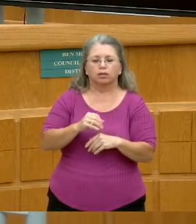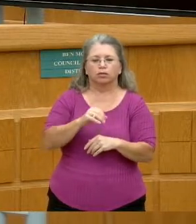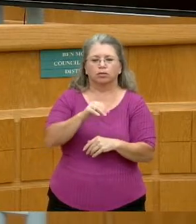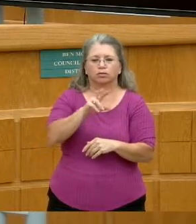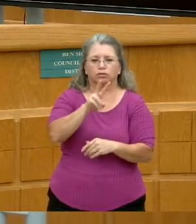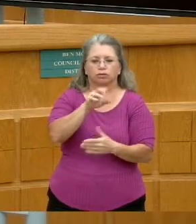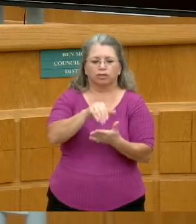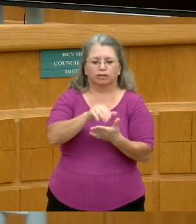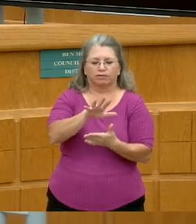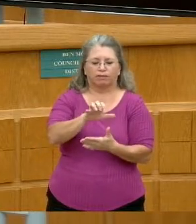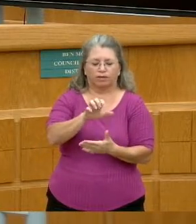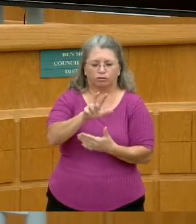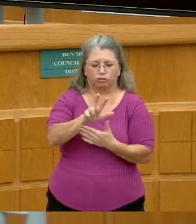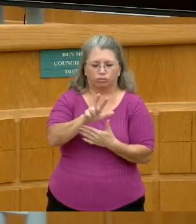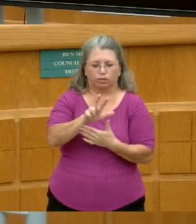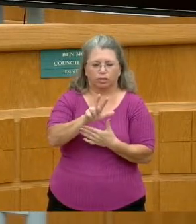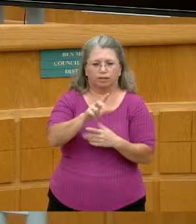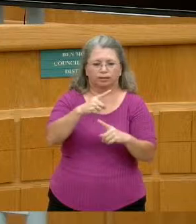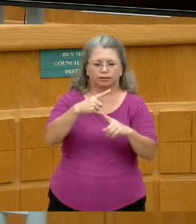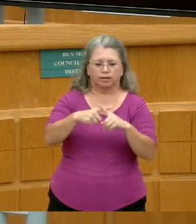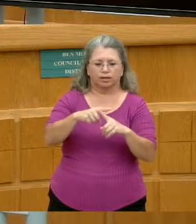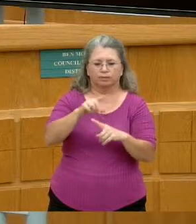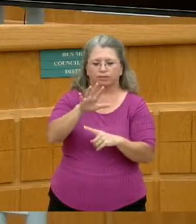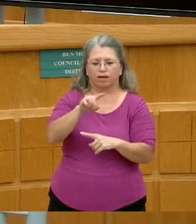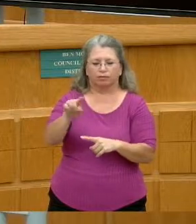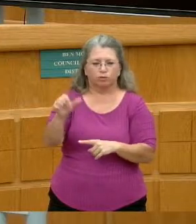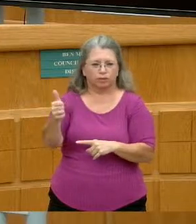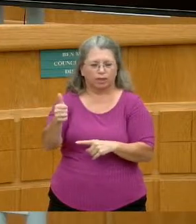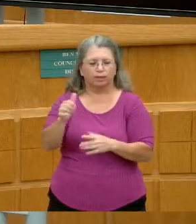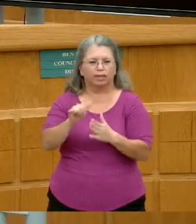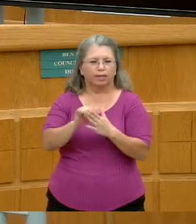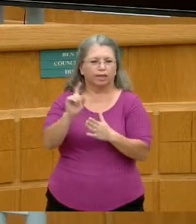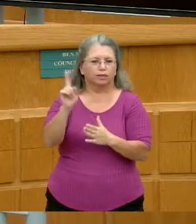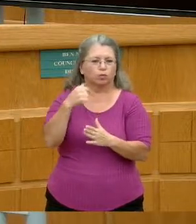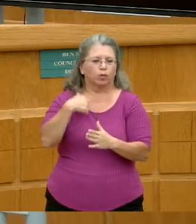2,503 by 5 to 10, and that's where we get